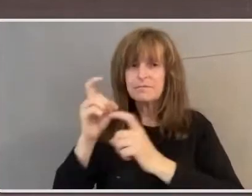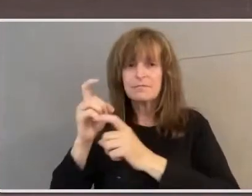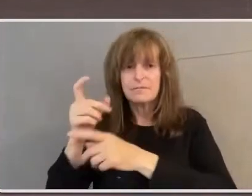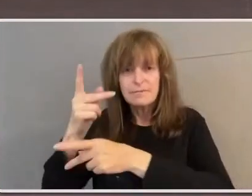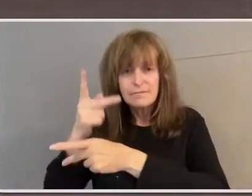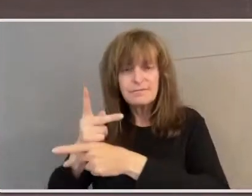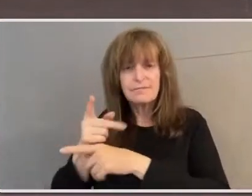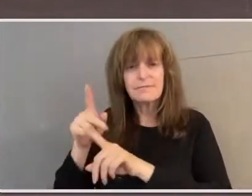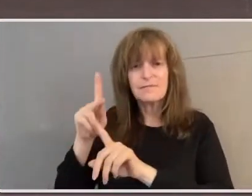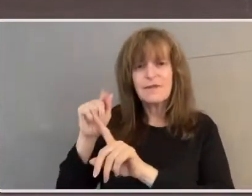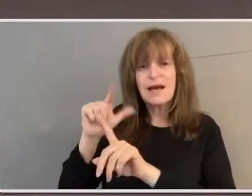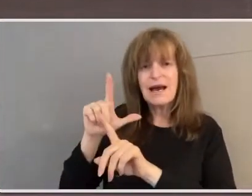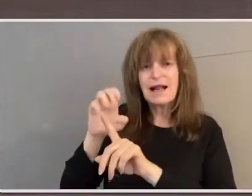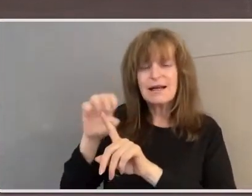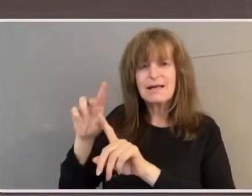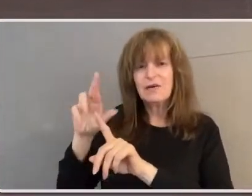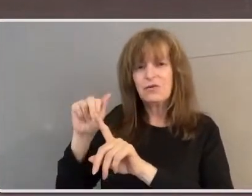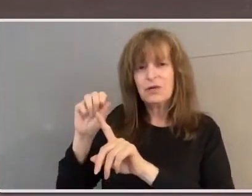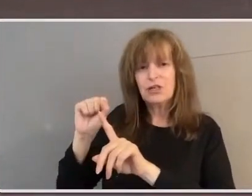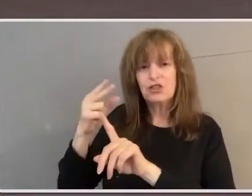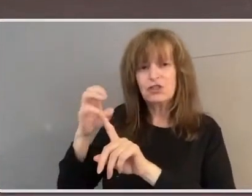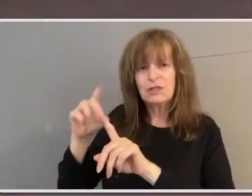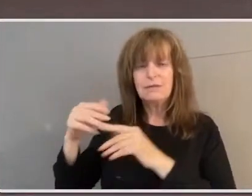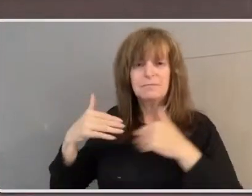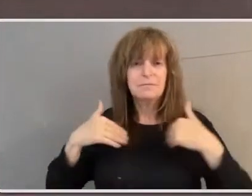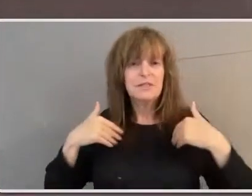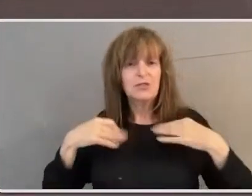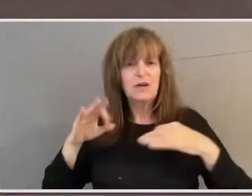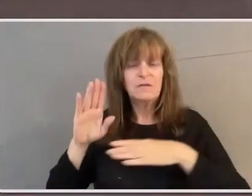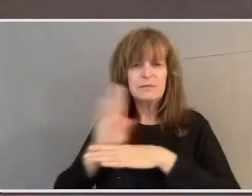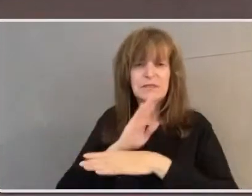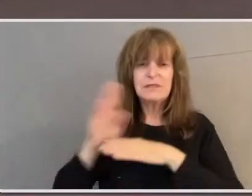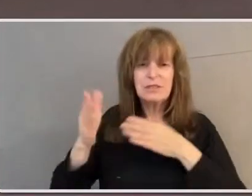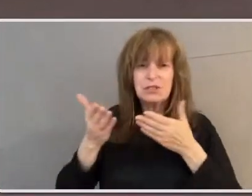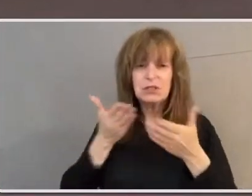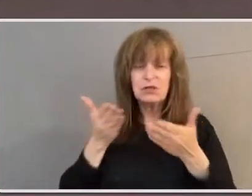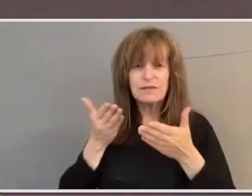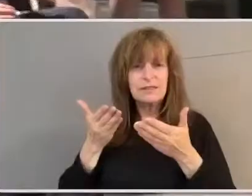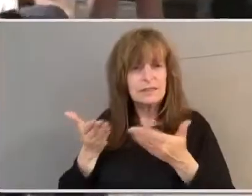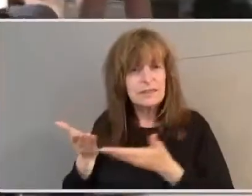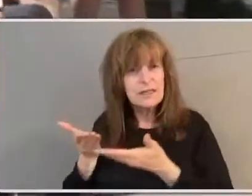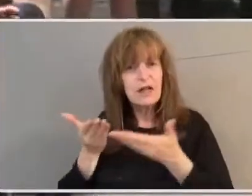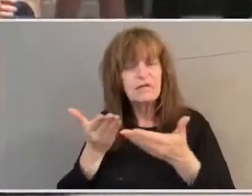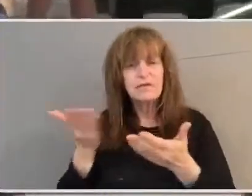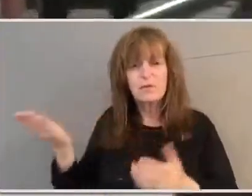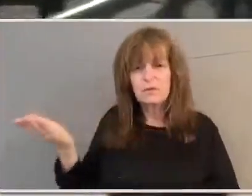Rashid, please come forward to join Her Honour and accept the Great Seal.